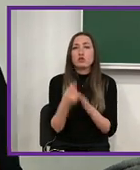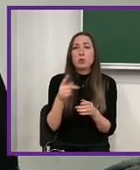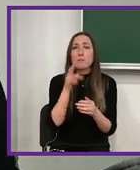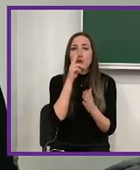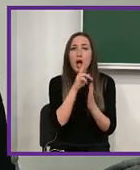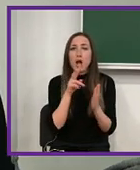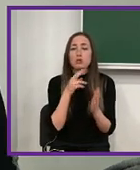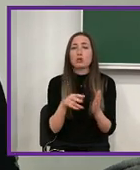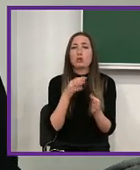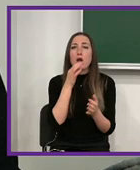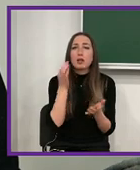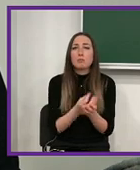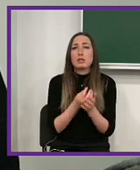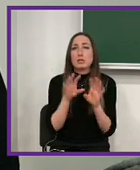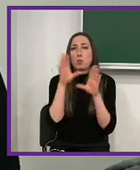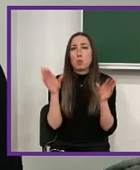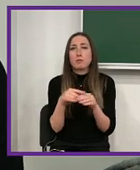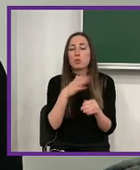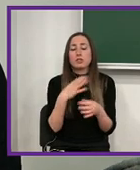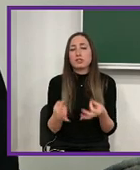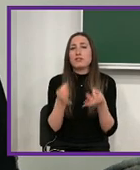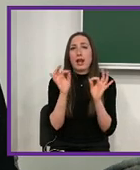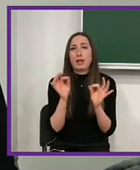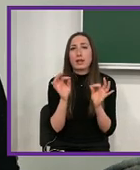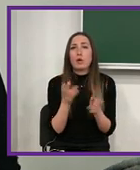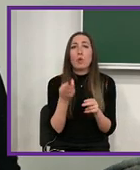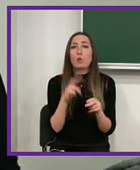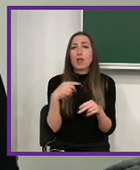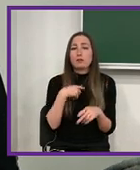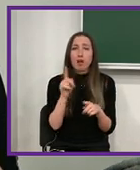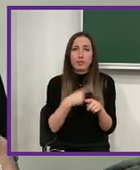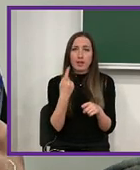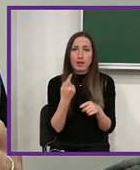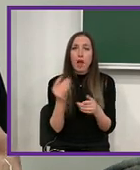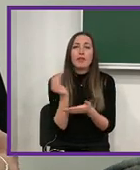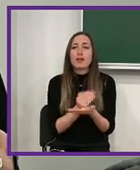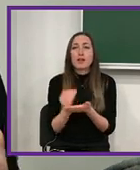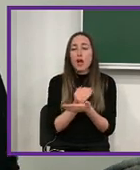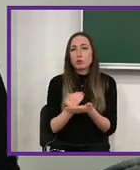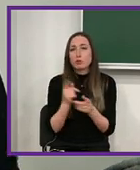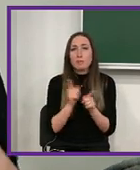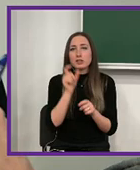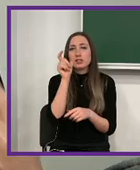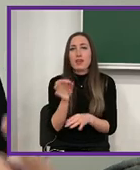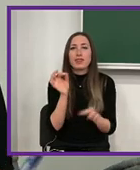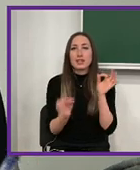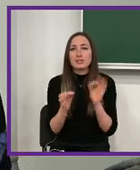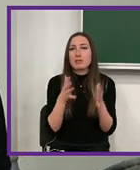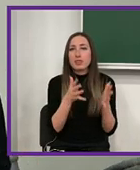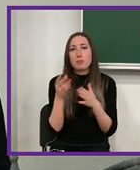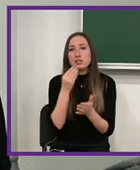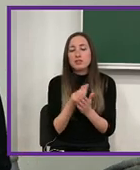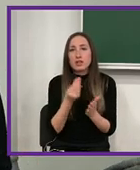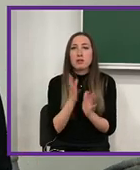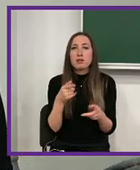I'm talking a lot about human rights impact assessments, but that has been key as well, because it involves several